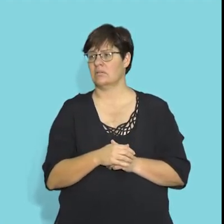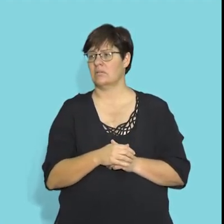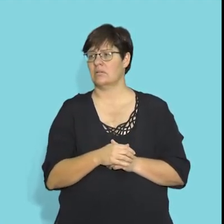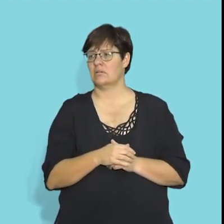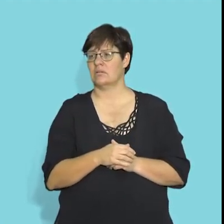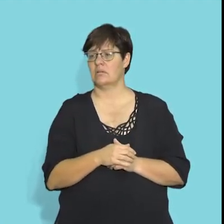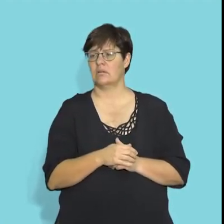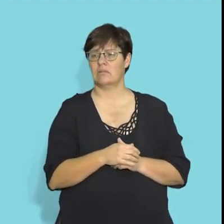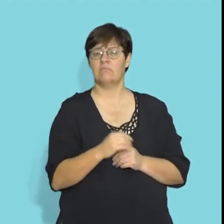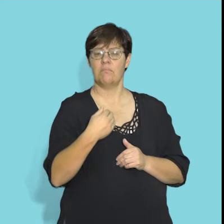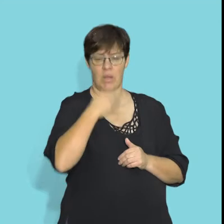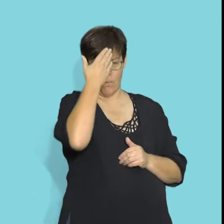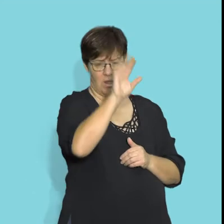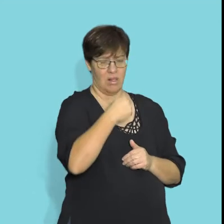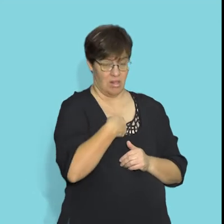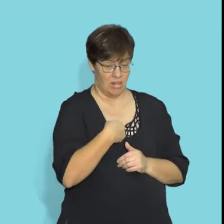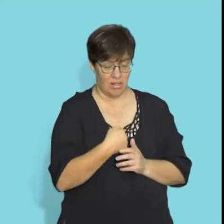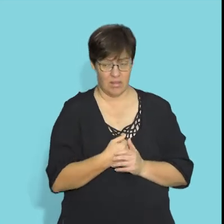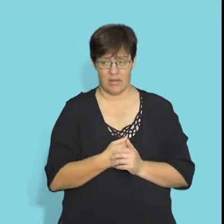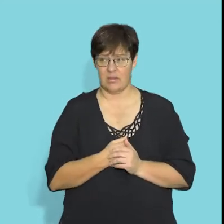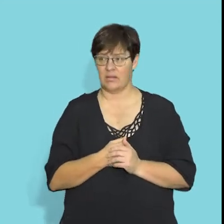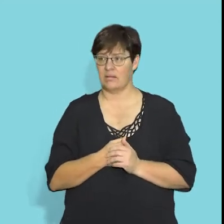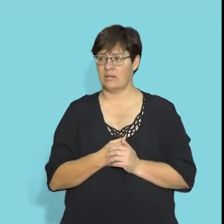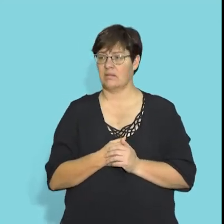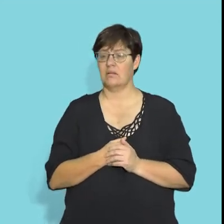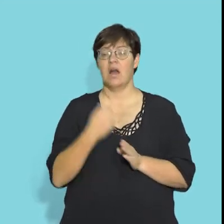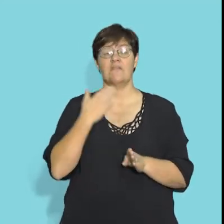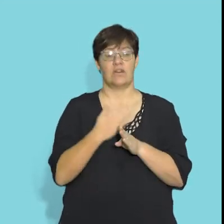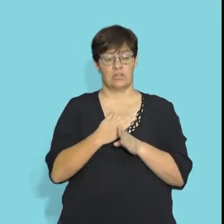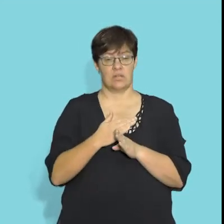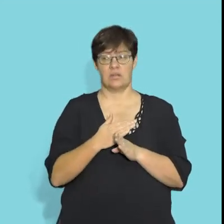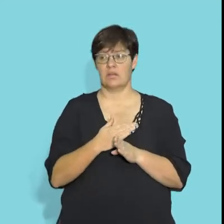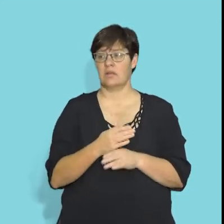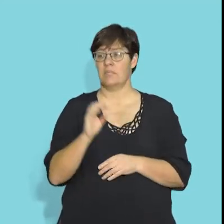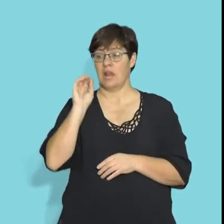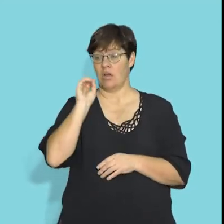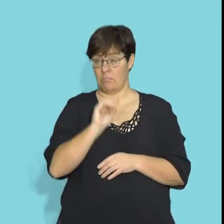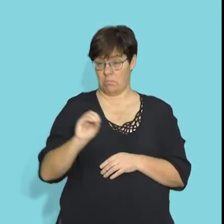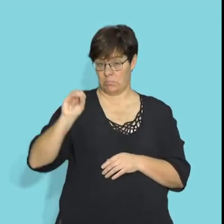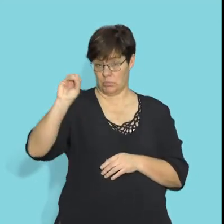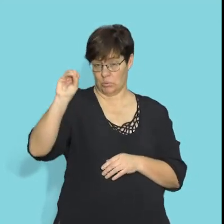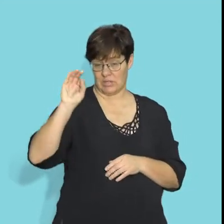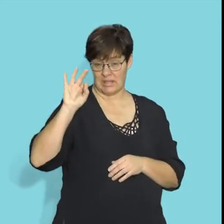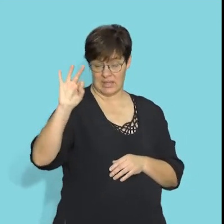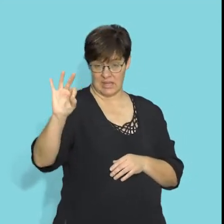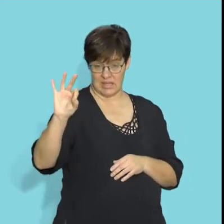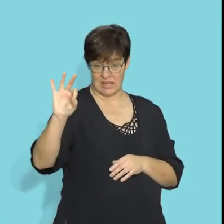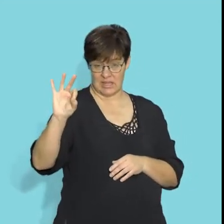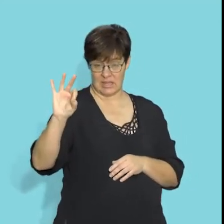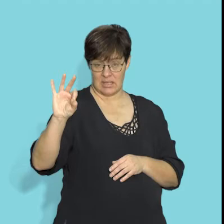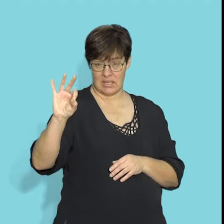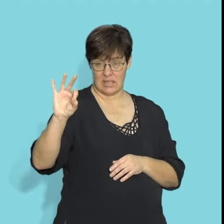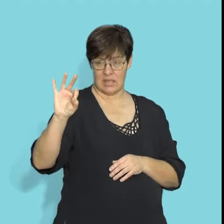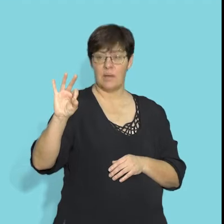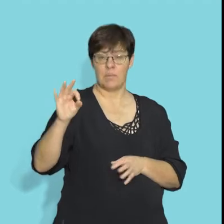but I know the whole point about a function is that if I put in 3, I must get